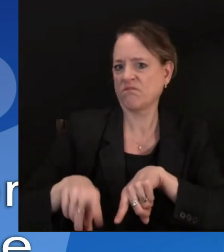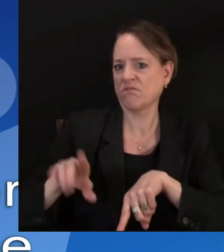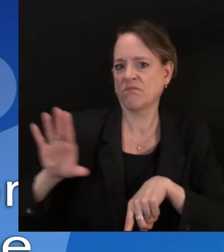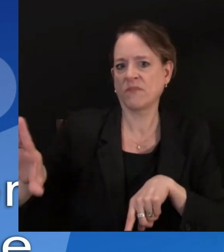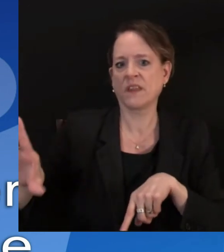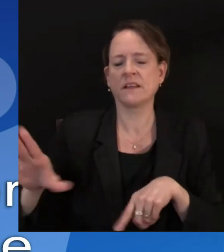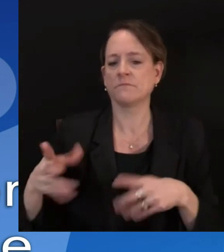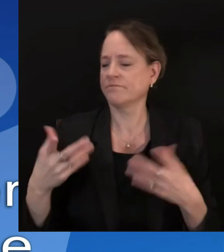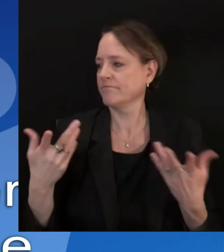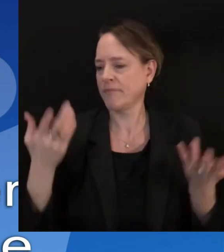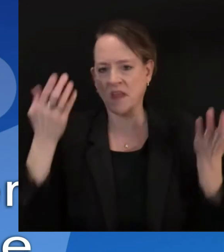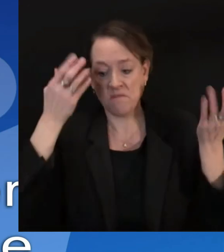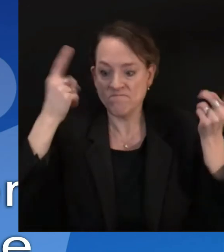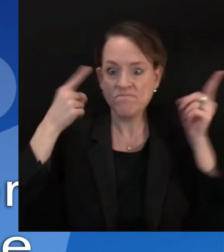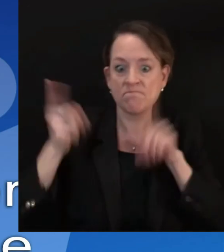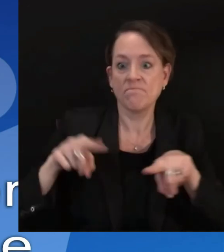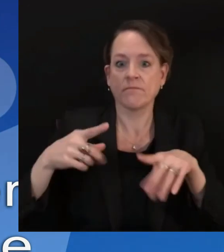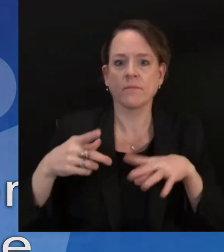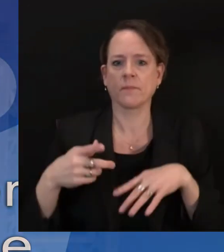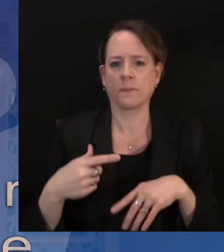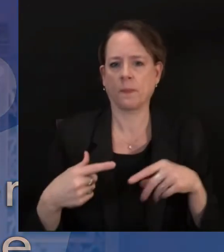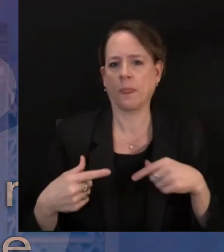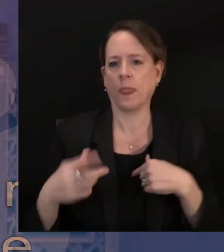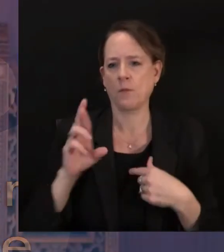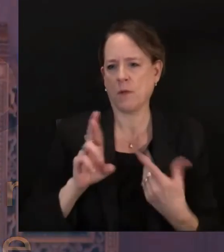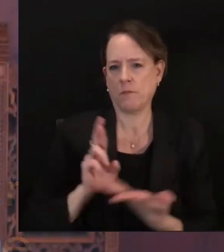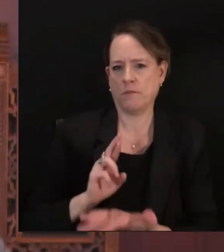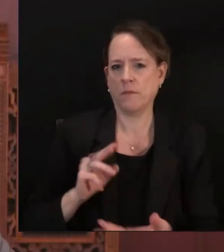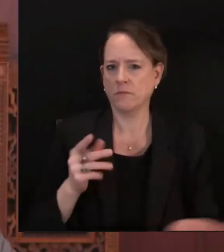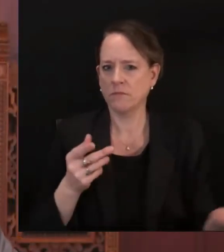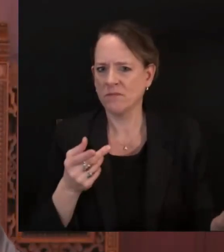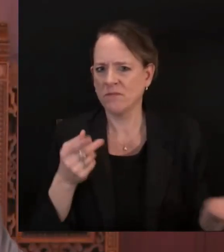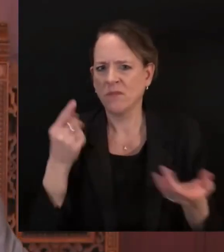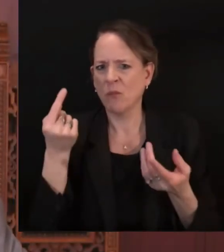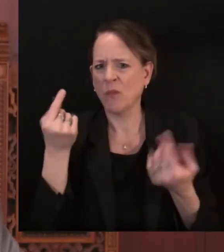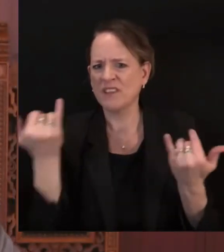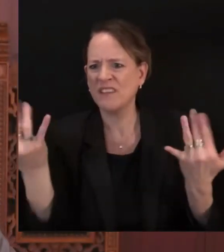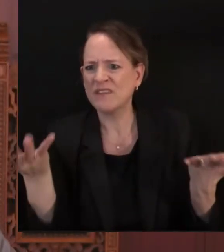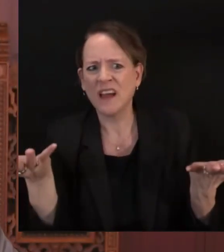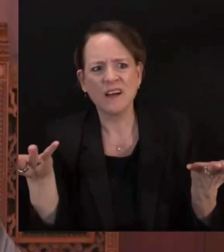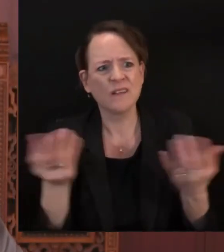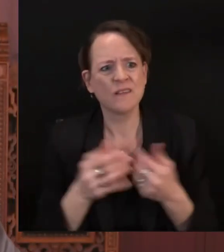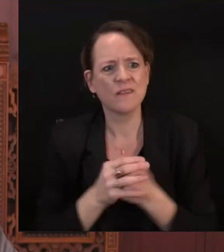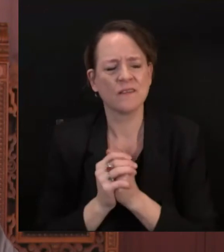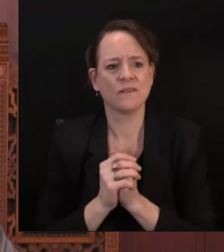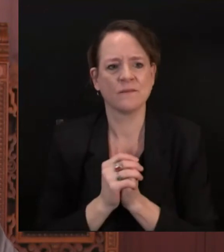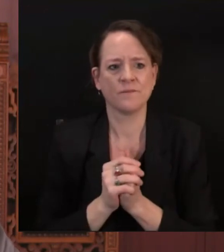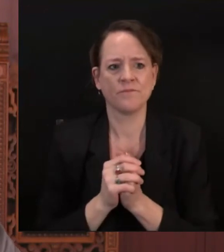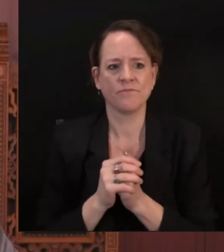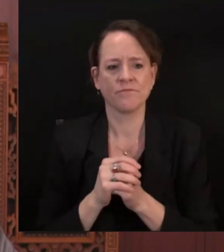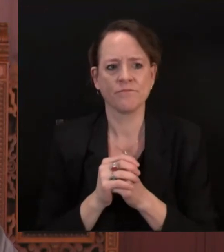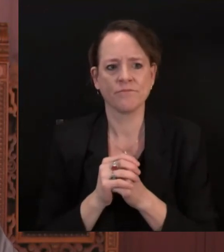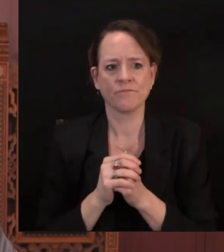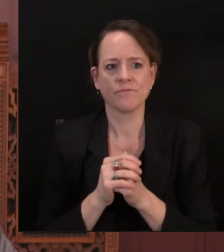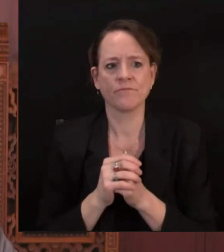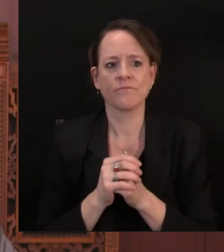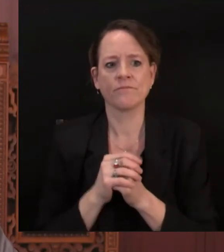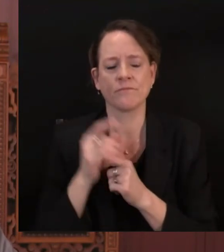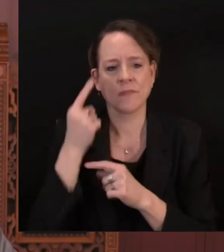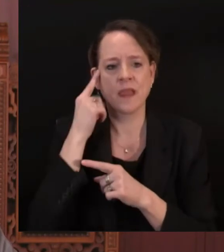these critiques? Well, critiques are great, but here's the deal. It is a compromise